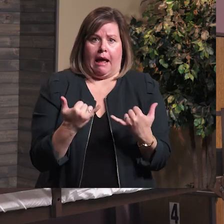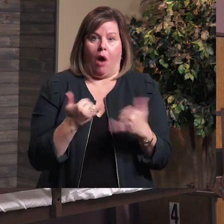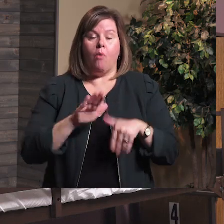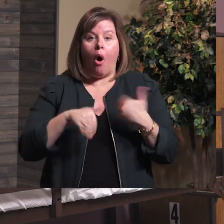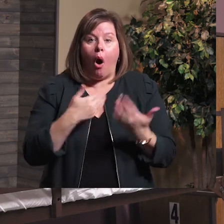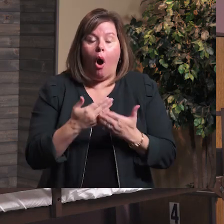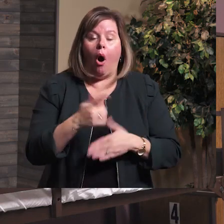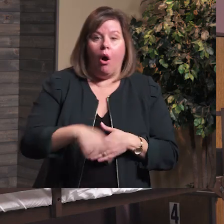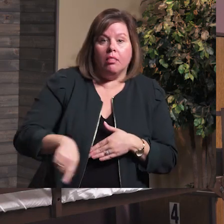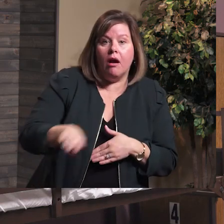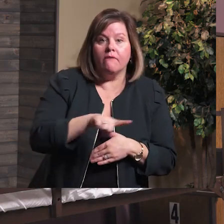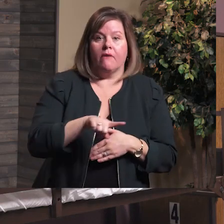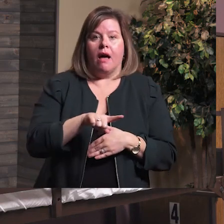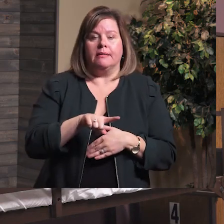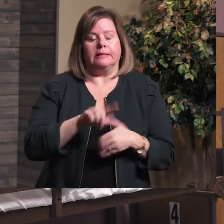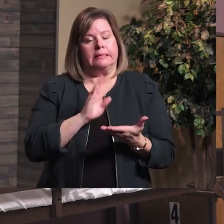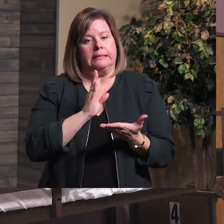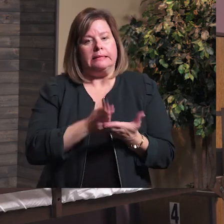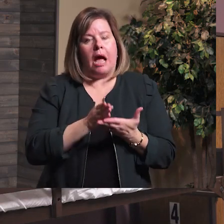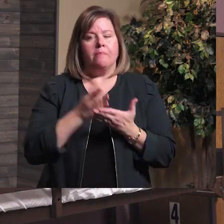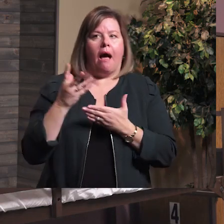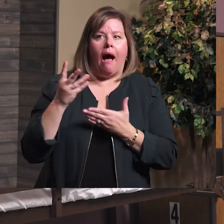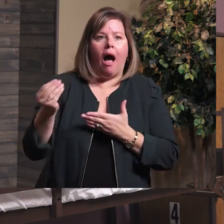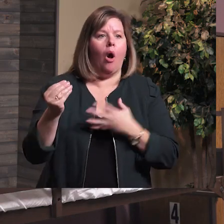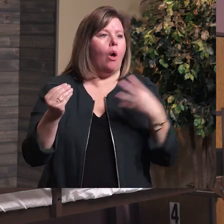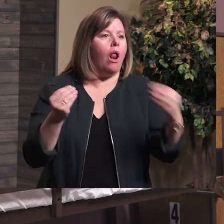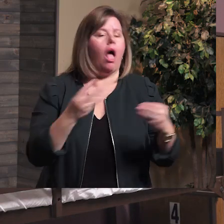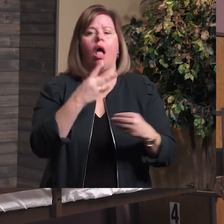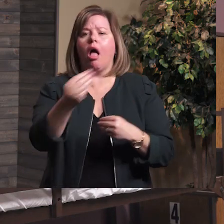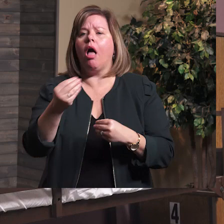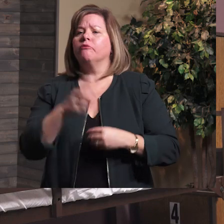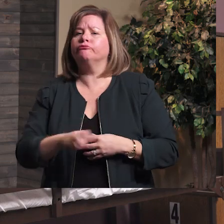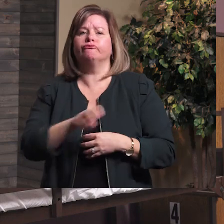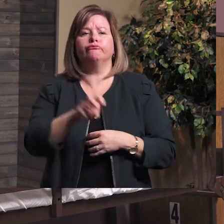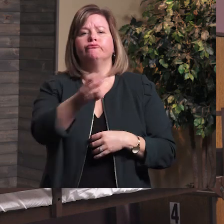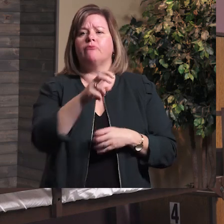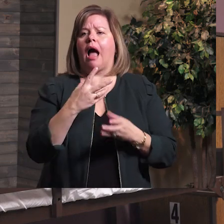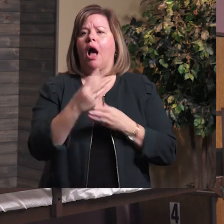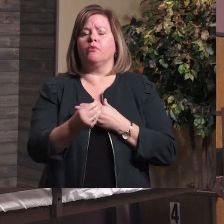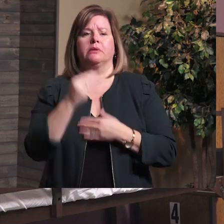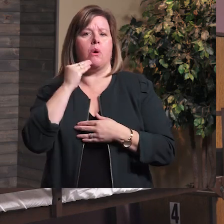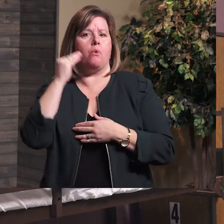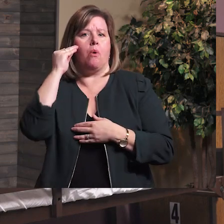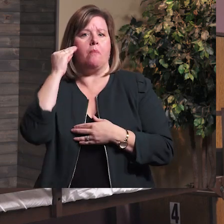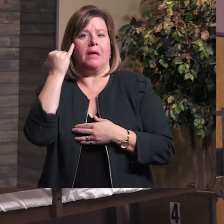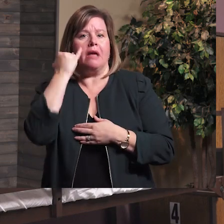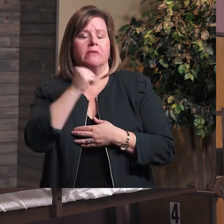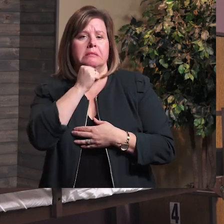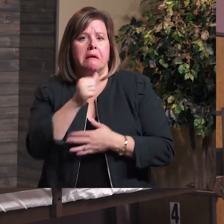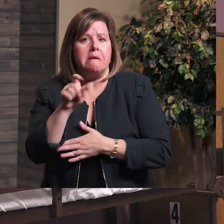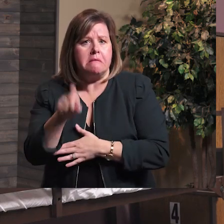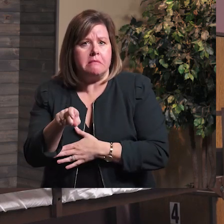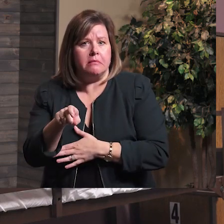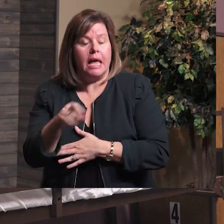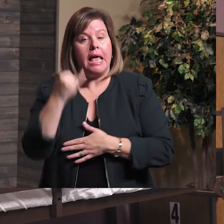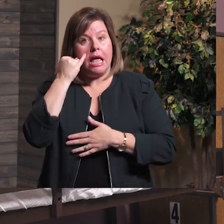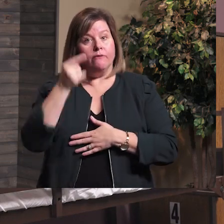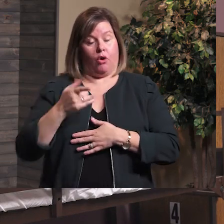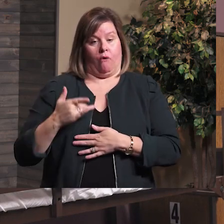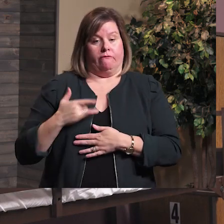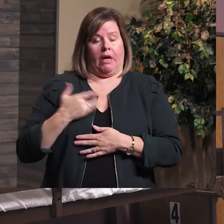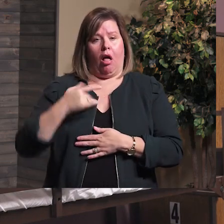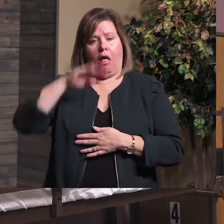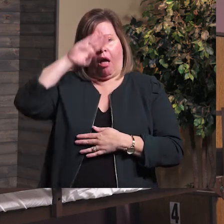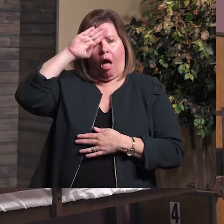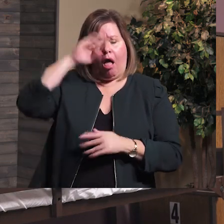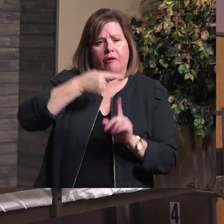that all of us eliminate unnecessary, unessential trips outside of the home. And if you're sick with